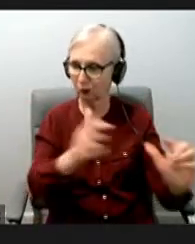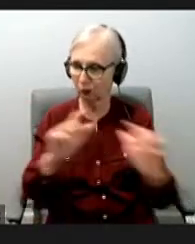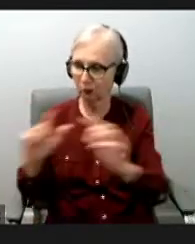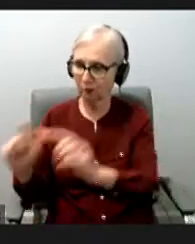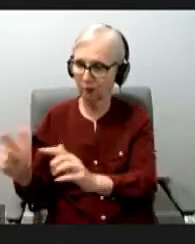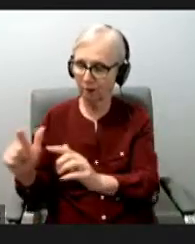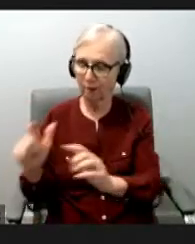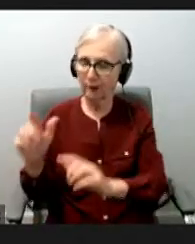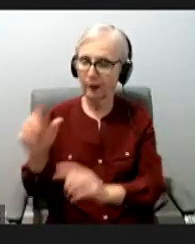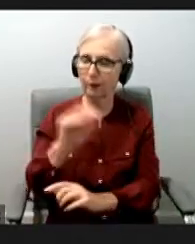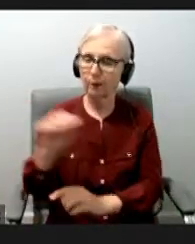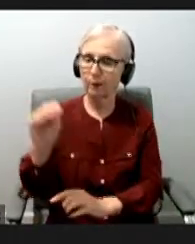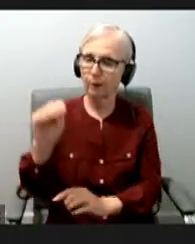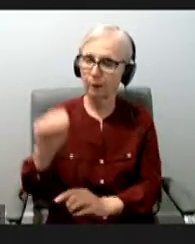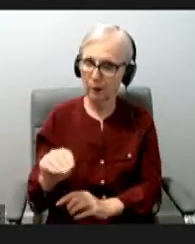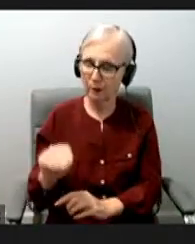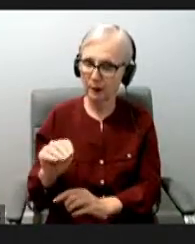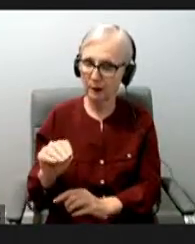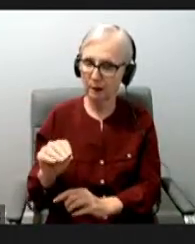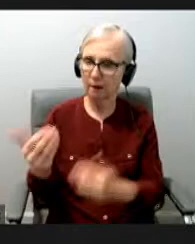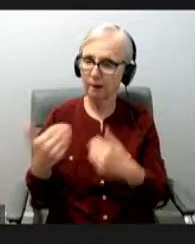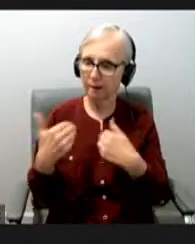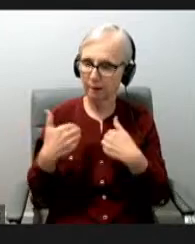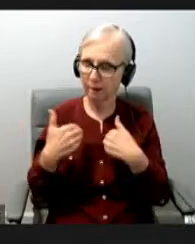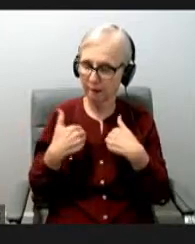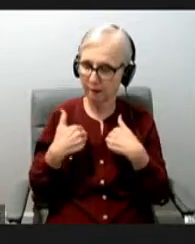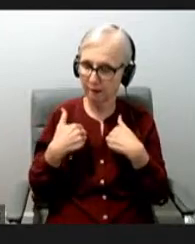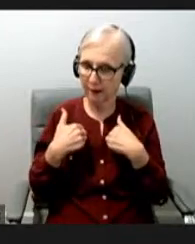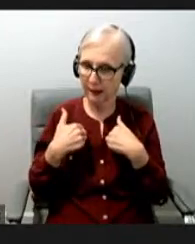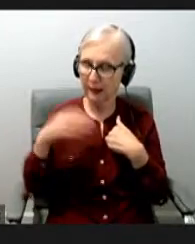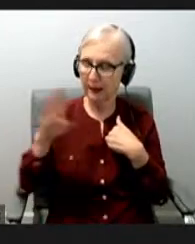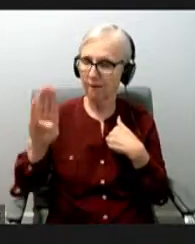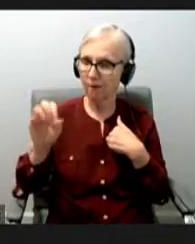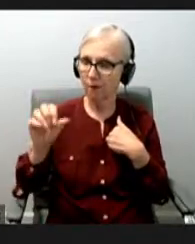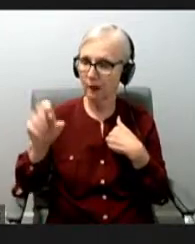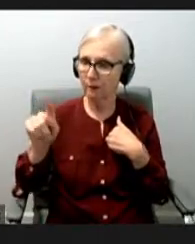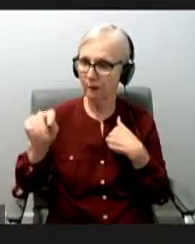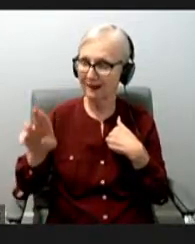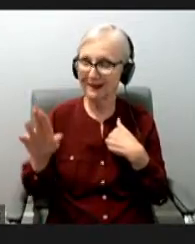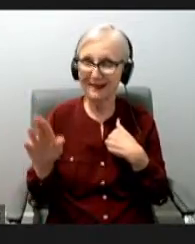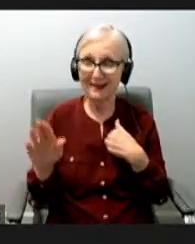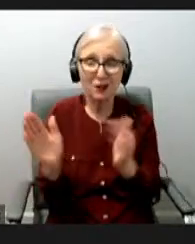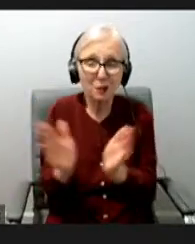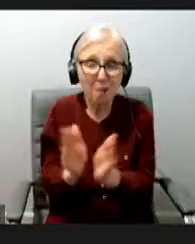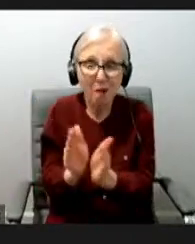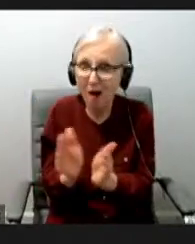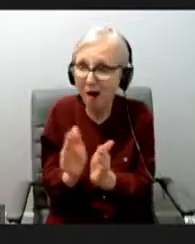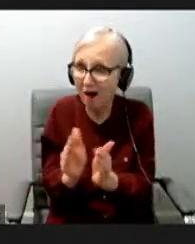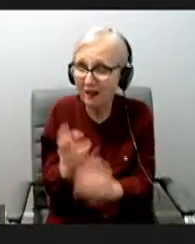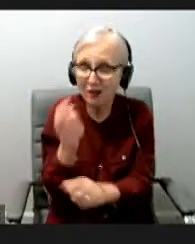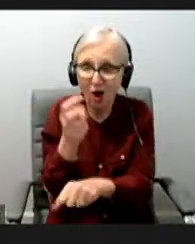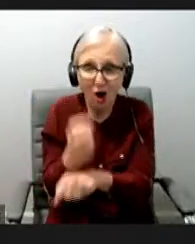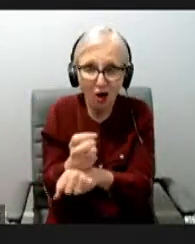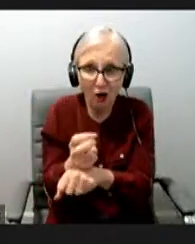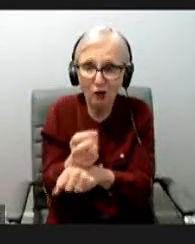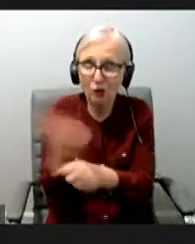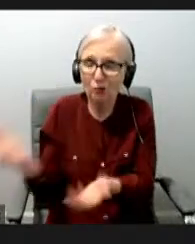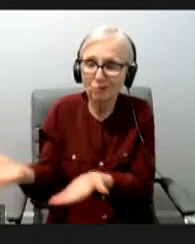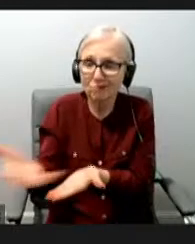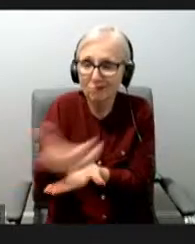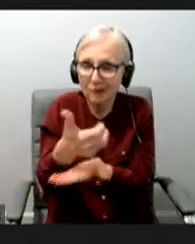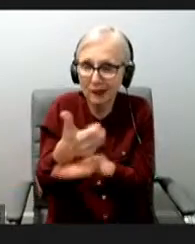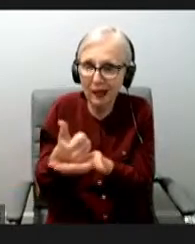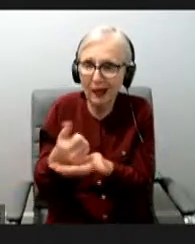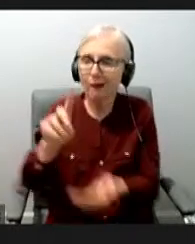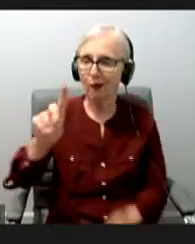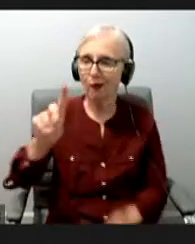the percentage of the population that has received booster doses is quite small. And so I think it would be difficult for us to really